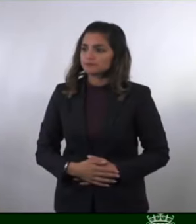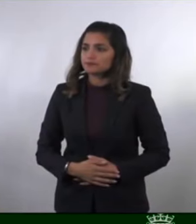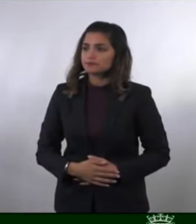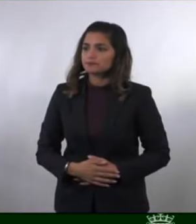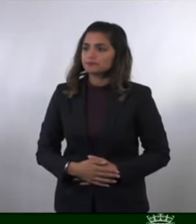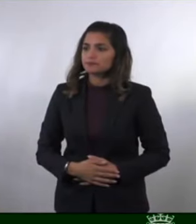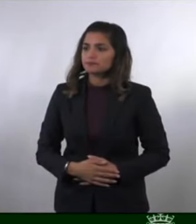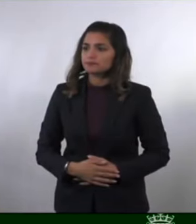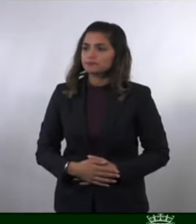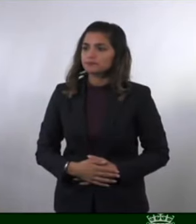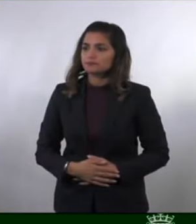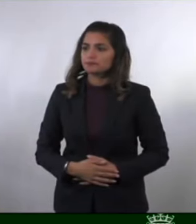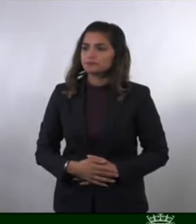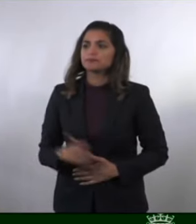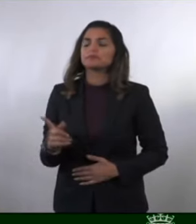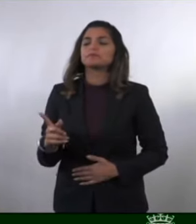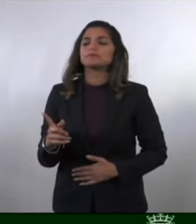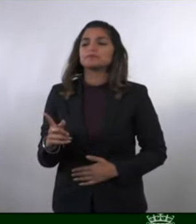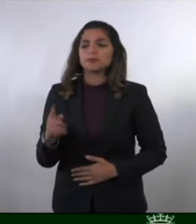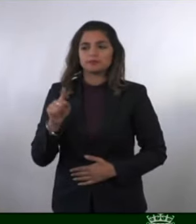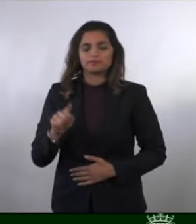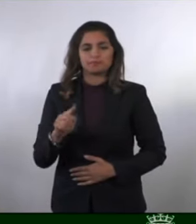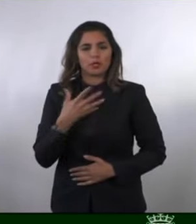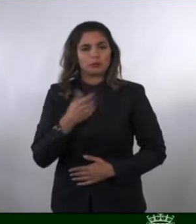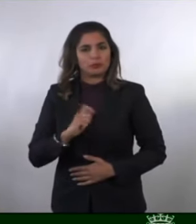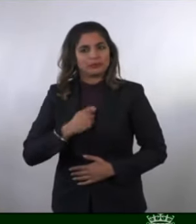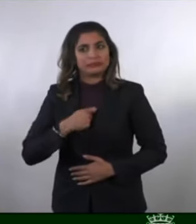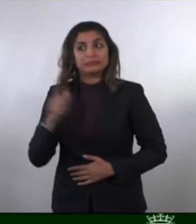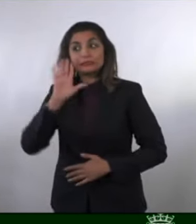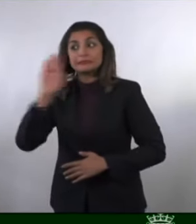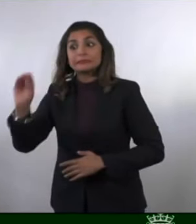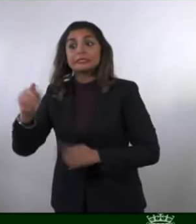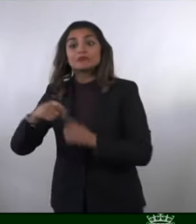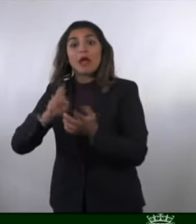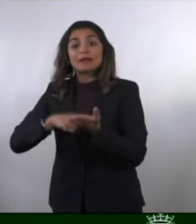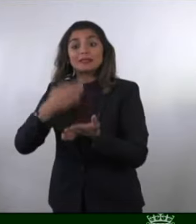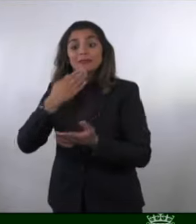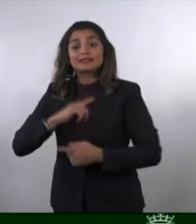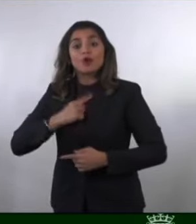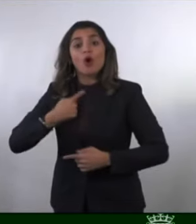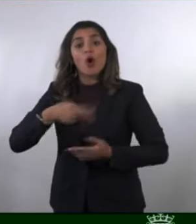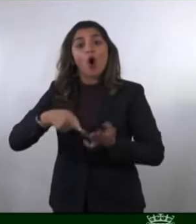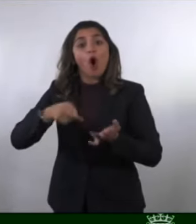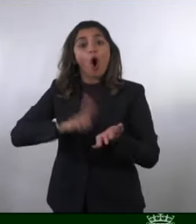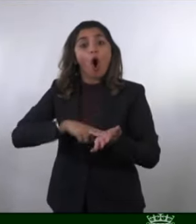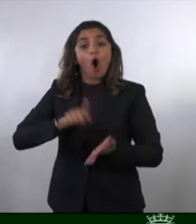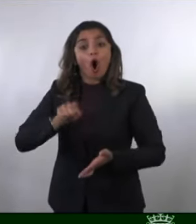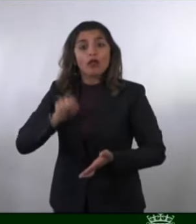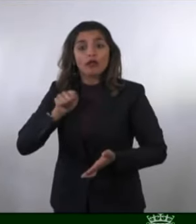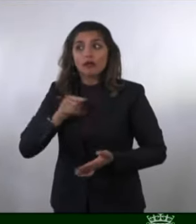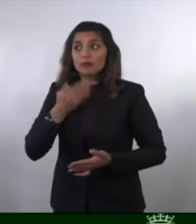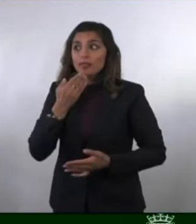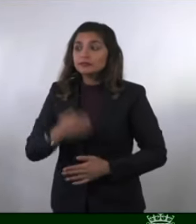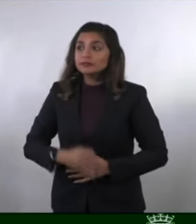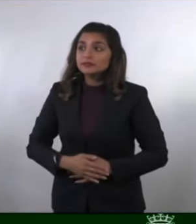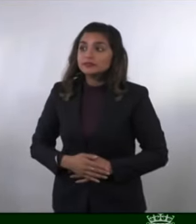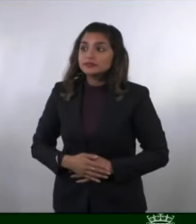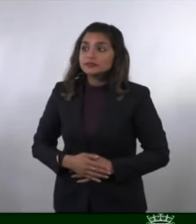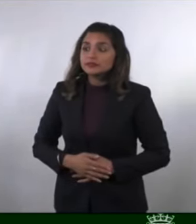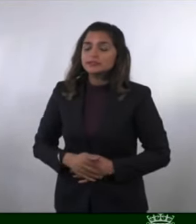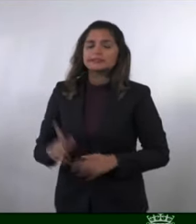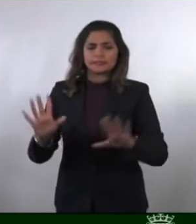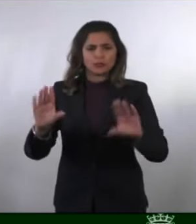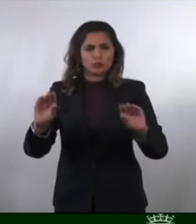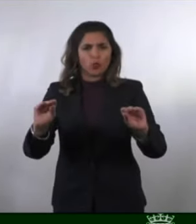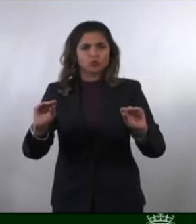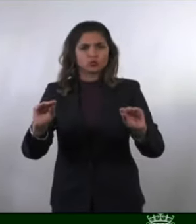Have you pressed the button, Prime Minister? Prime Minister. Right. I think we're just going to have to stop